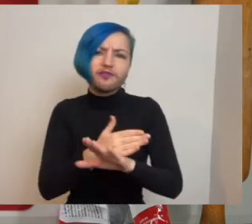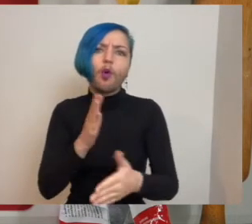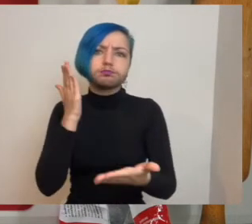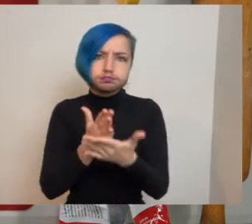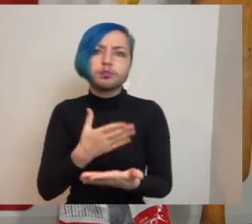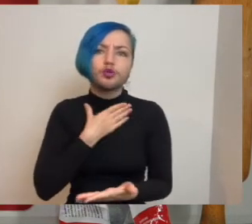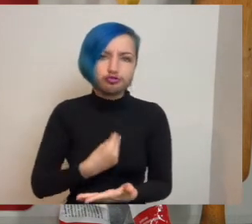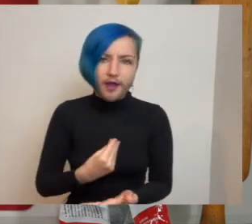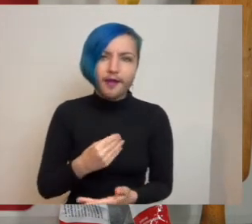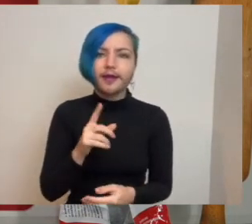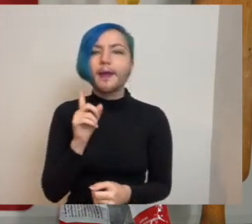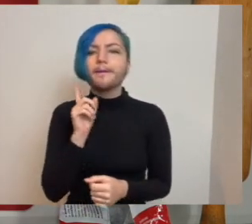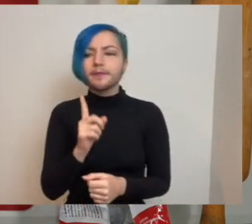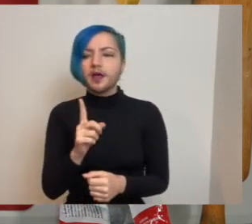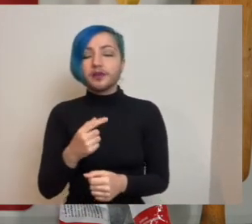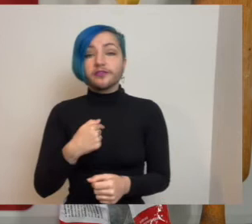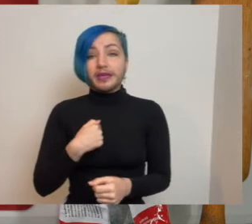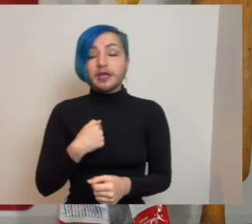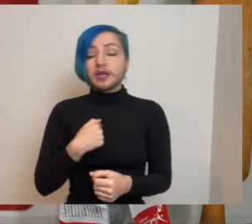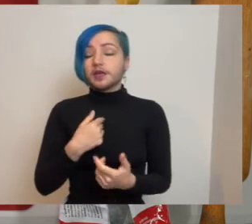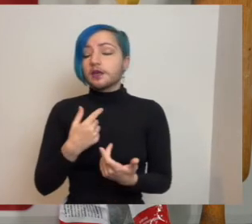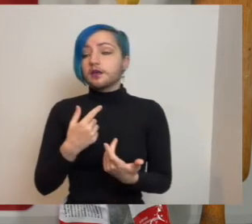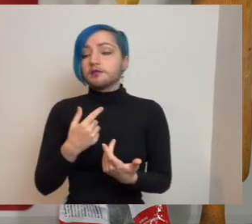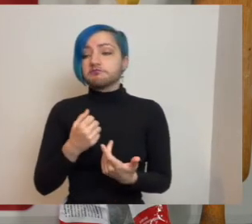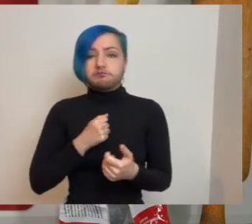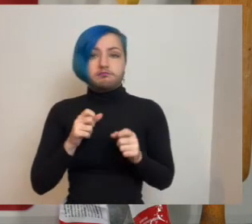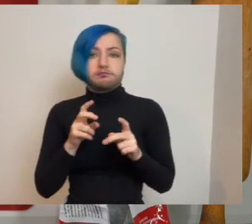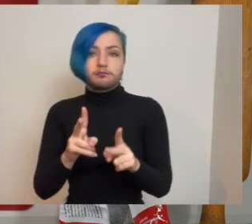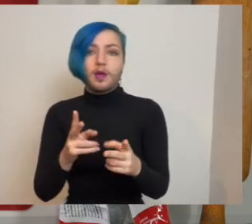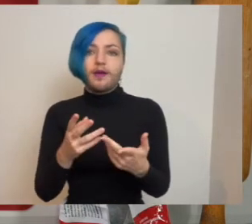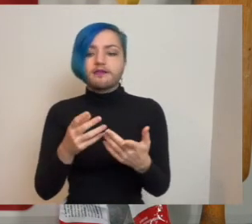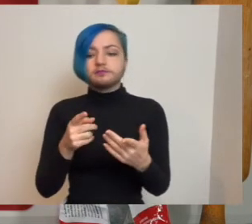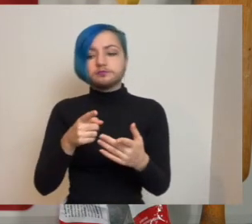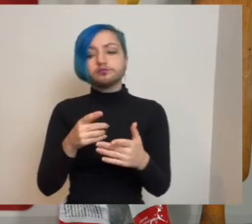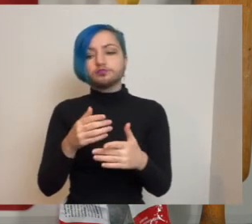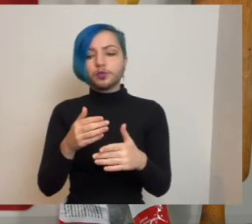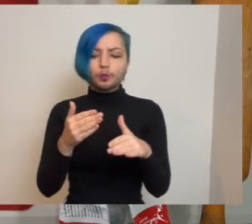but I find as you're working in it, it's best to